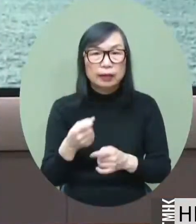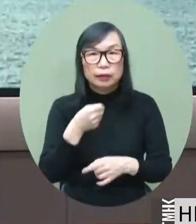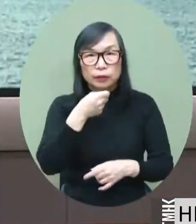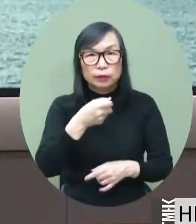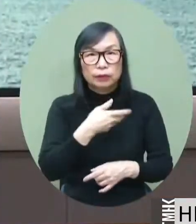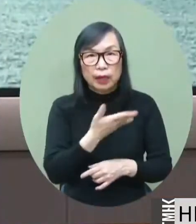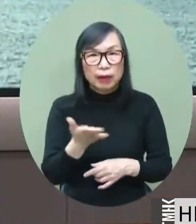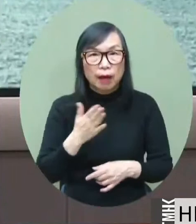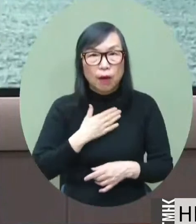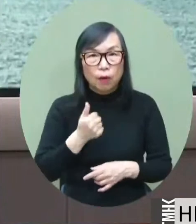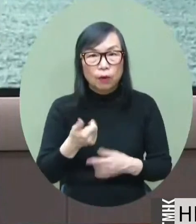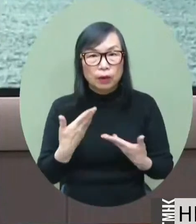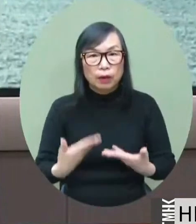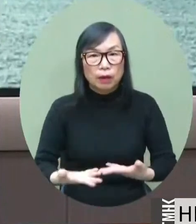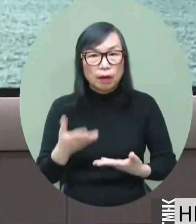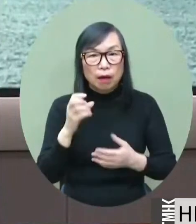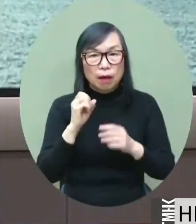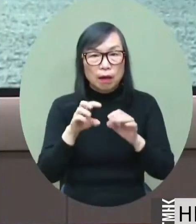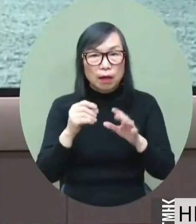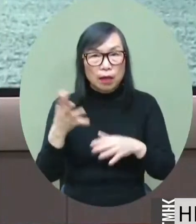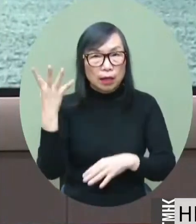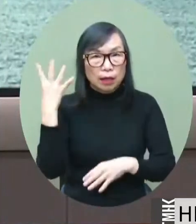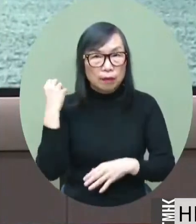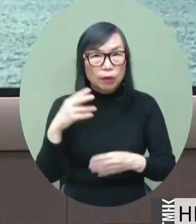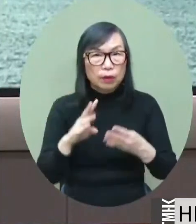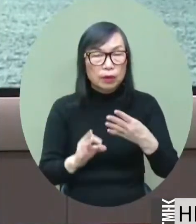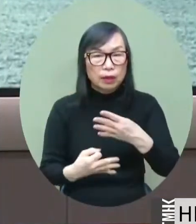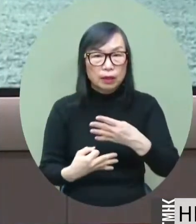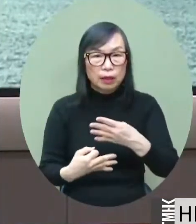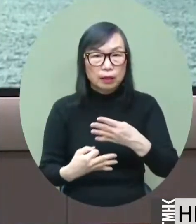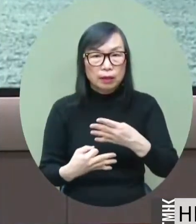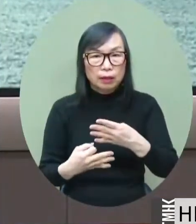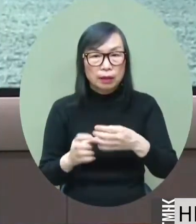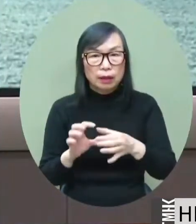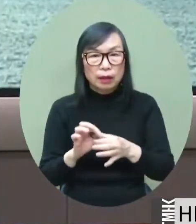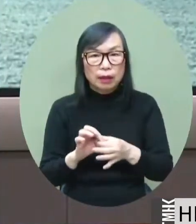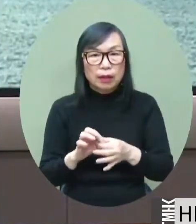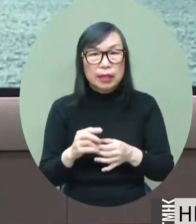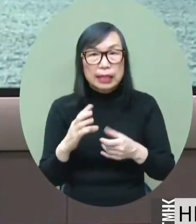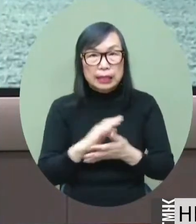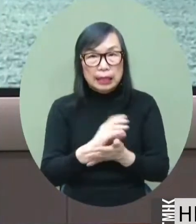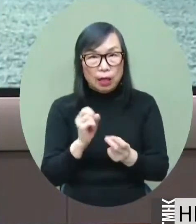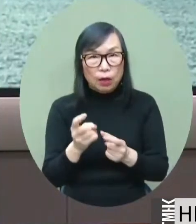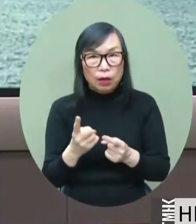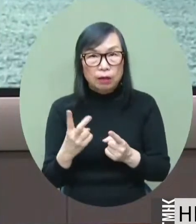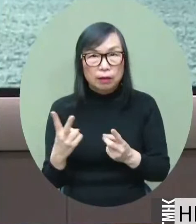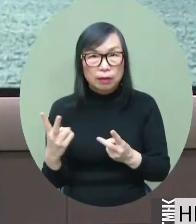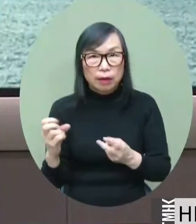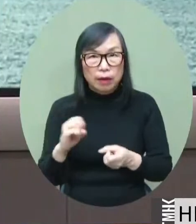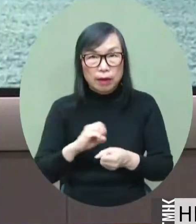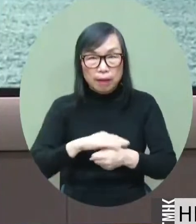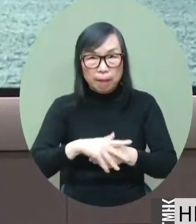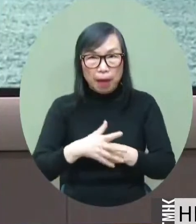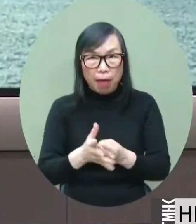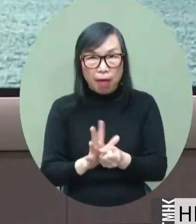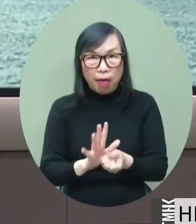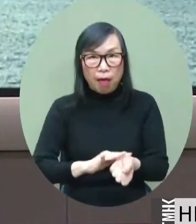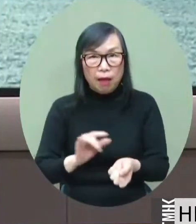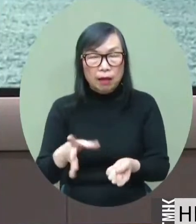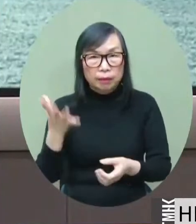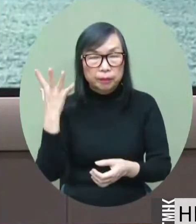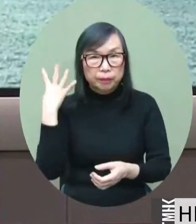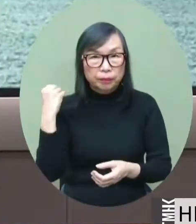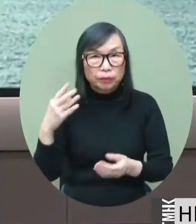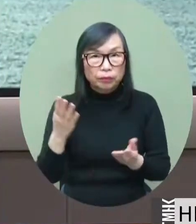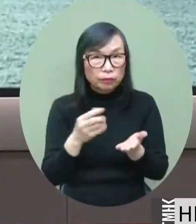cases. Hello, good afternoon, everyone. I'd like to report to you the number of cases we had on the